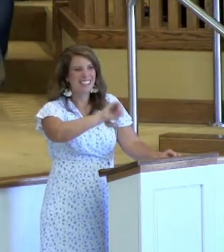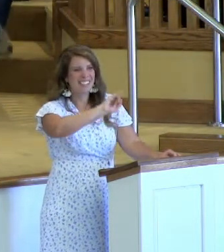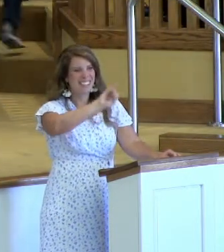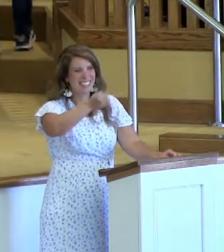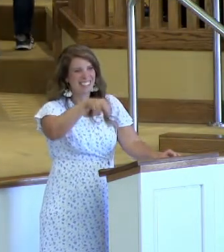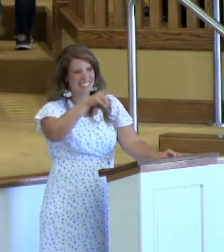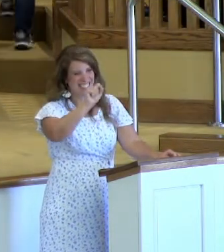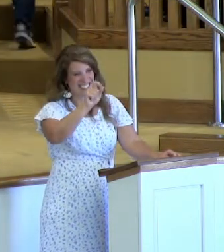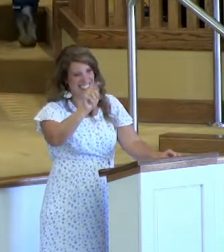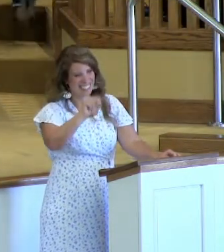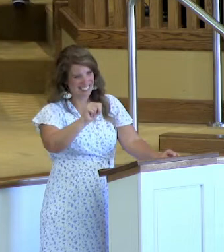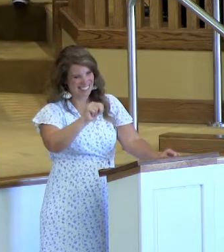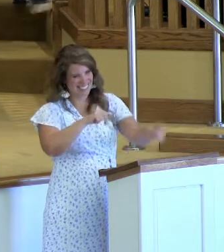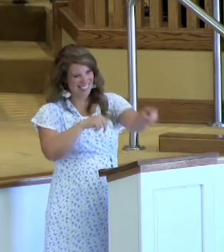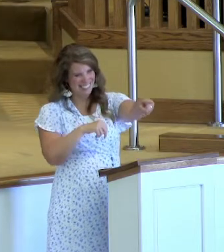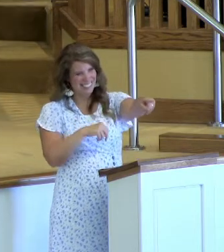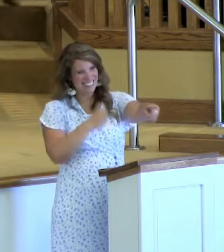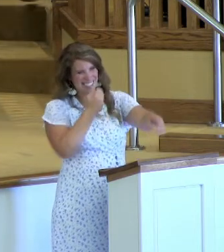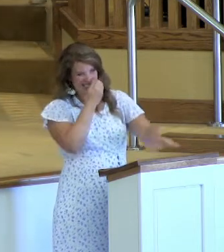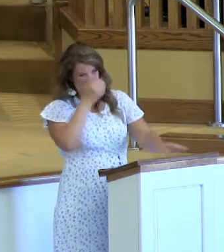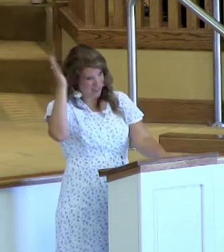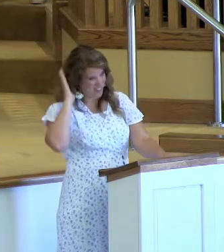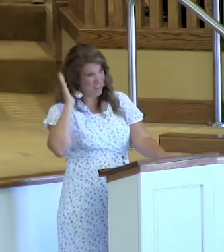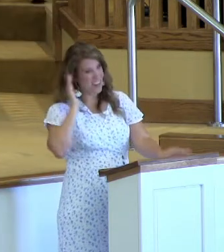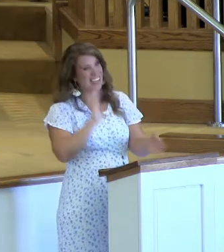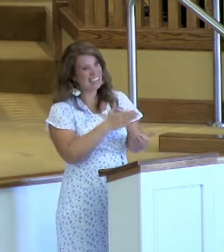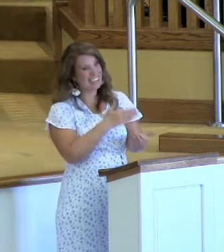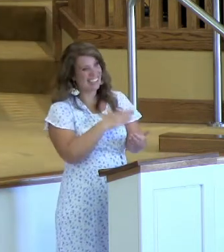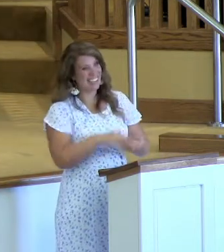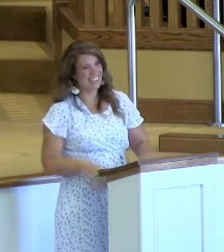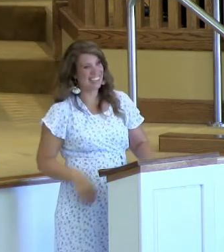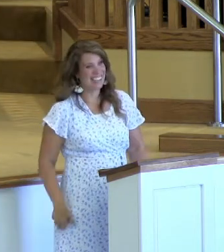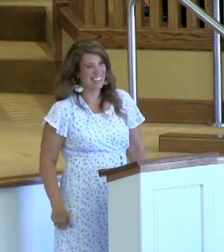Justin Mitchell used to sing in the youth choir. Where's Justin at? Yeah, you used to sing in the youth choir, didn't you?